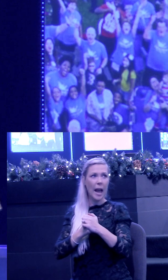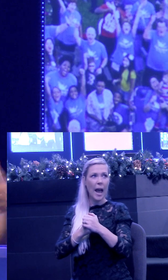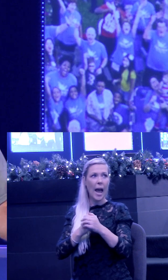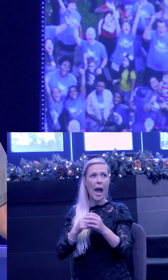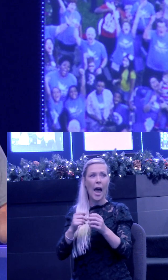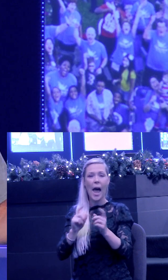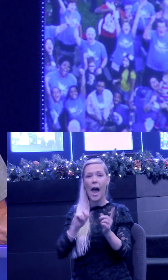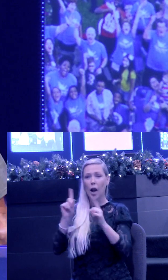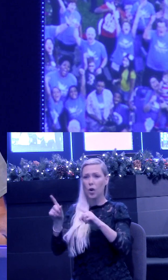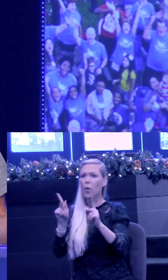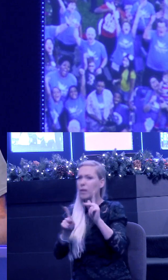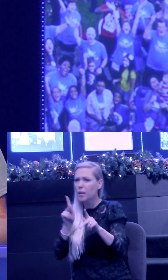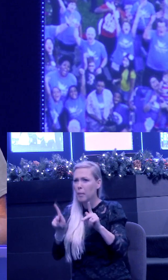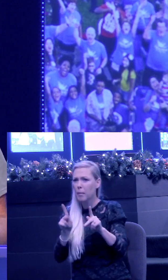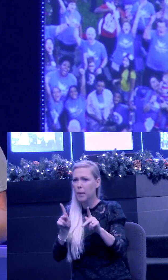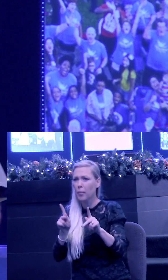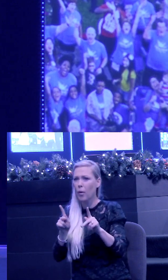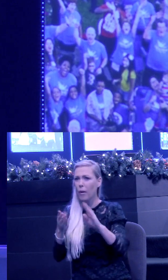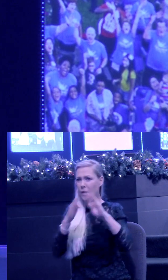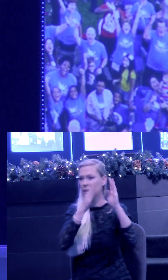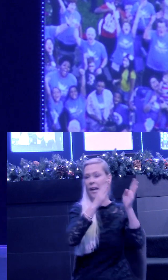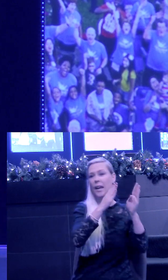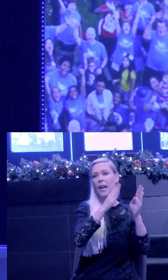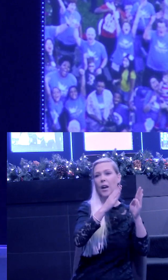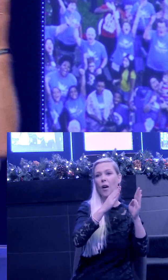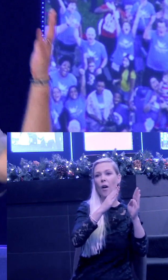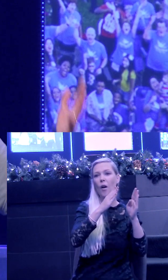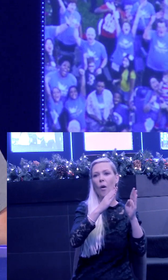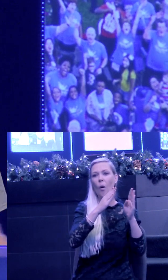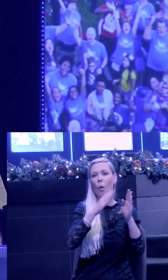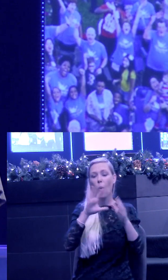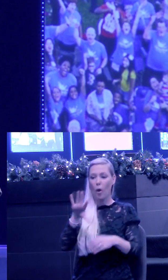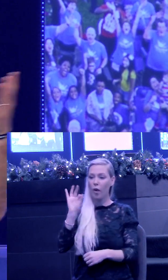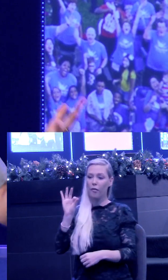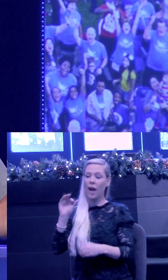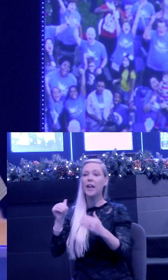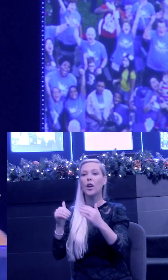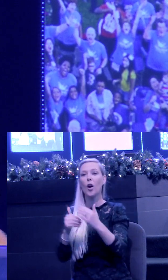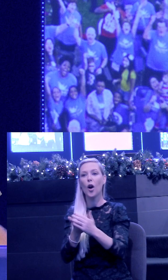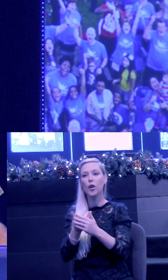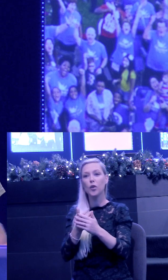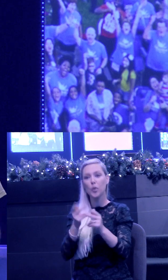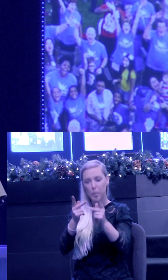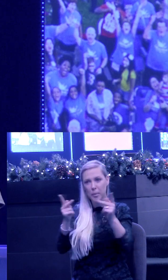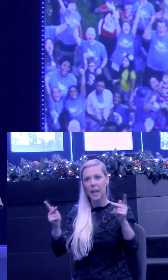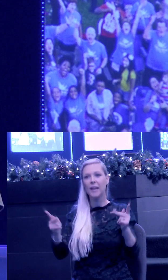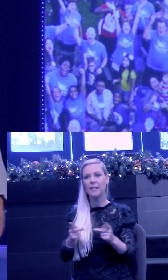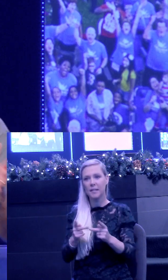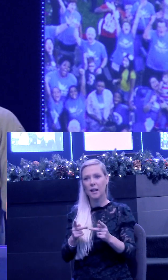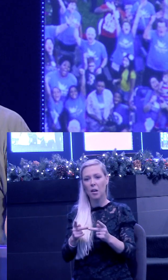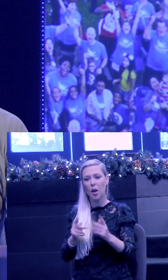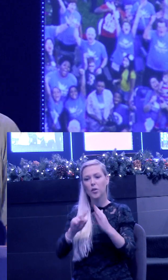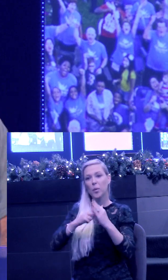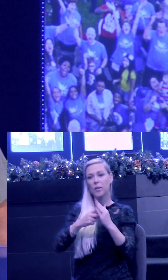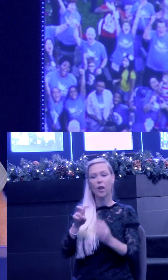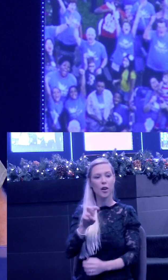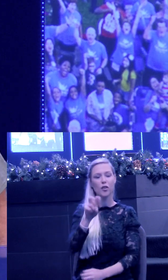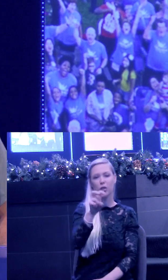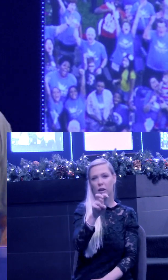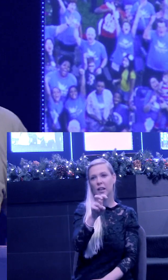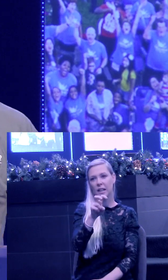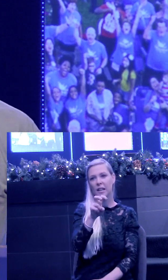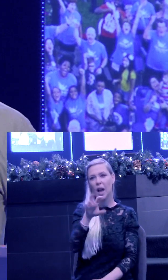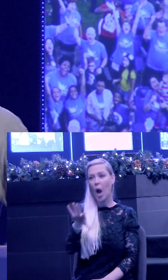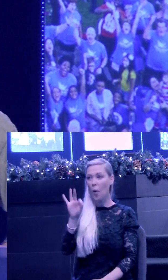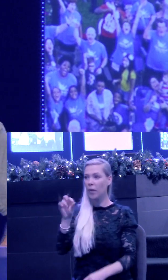want us in the area? Or is he calling us to find a new place, another relocation? And so we started a journey, and I wish I